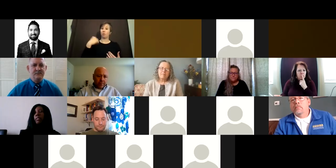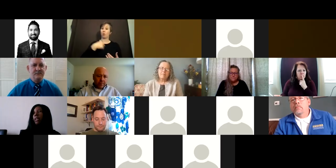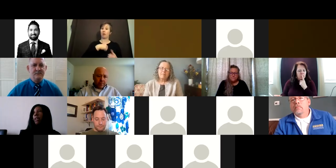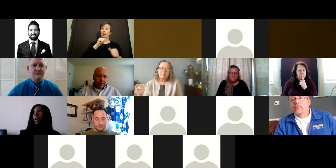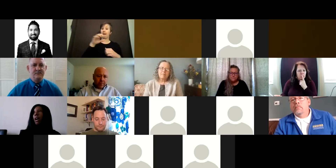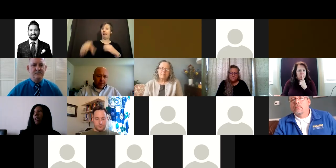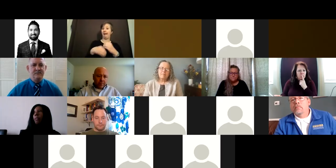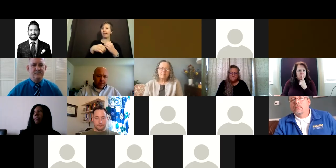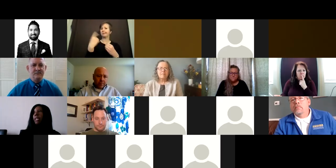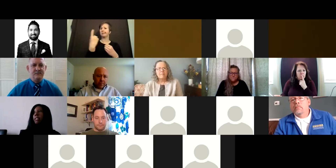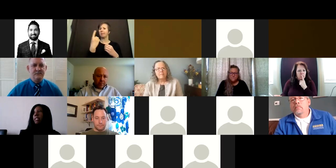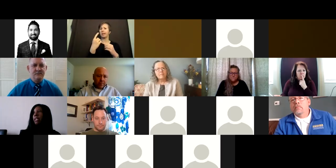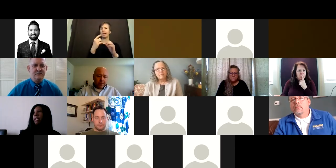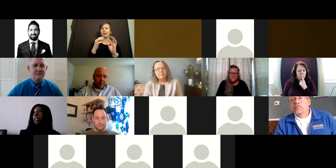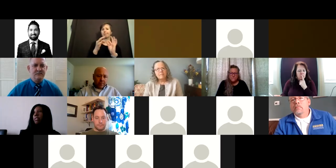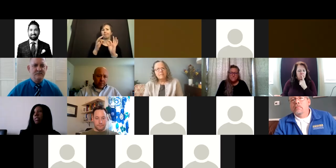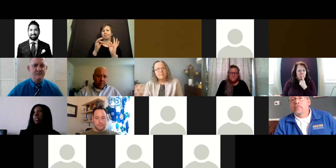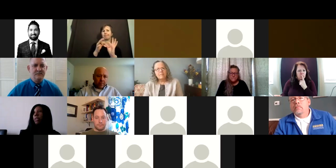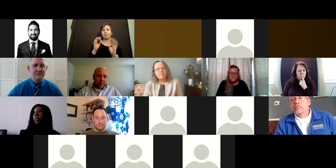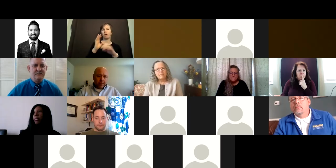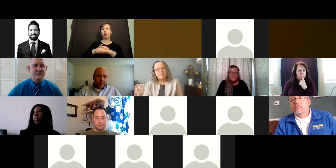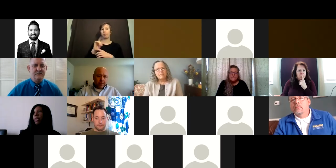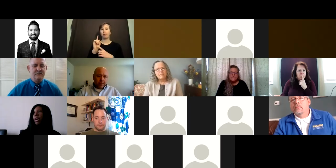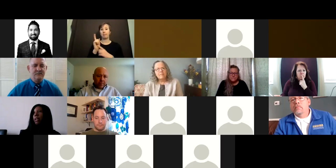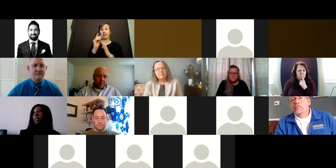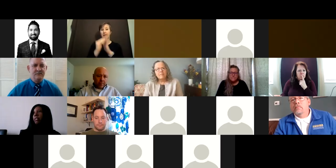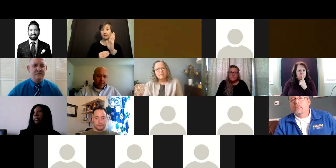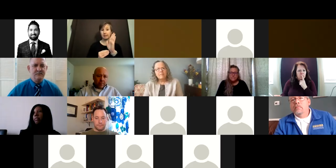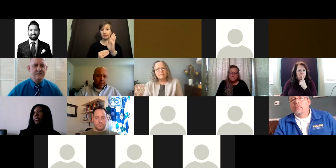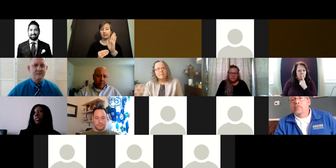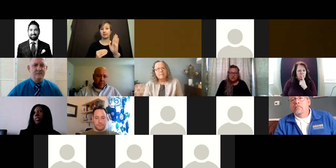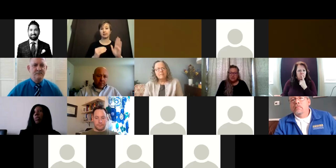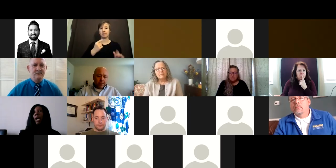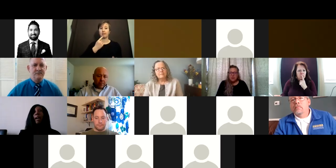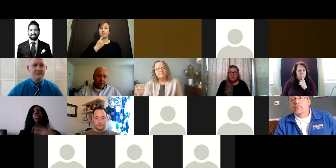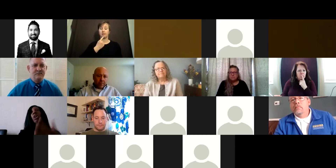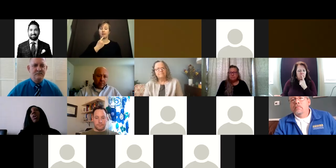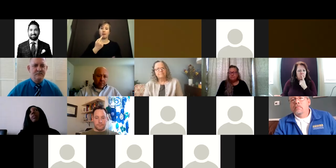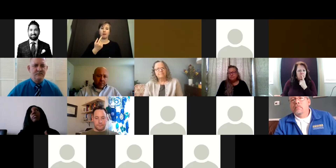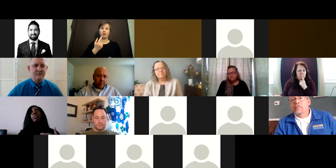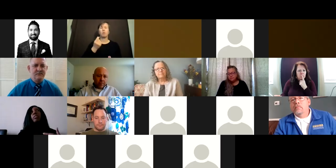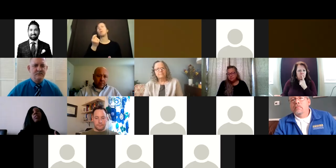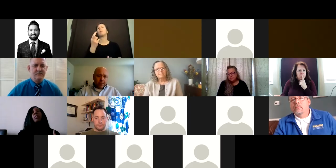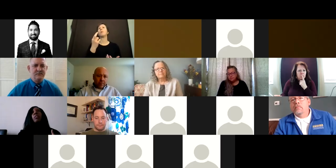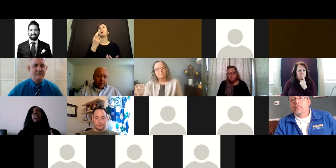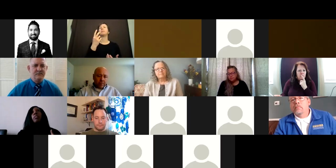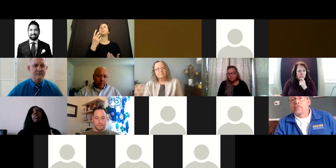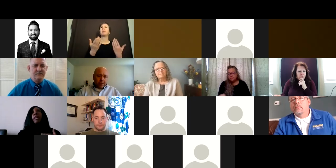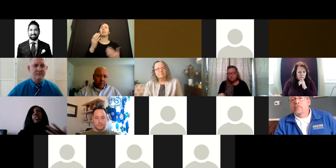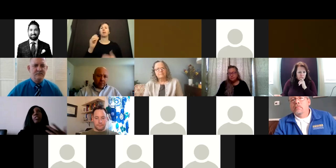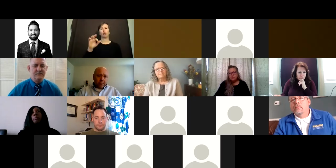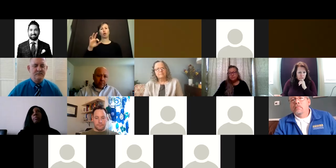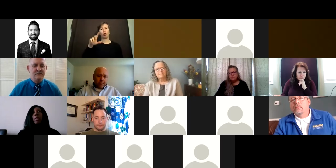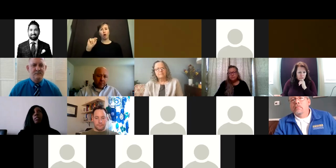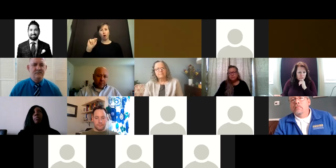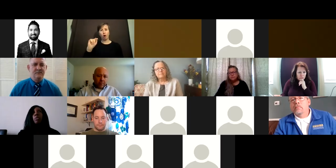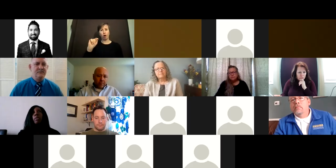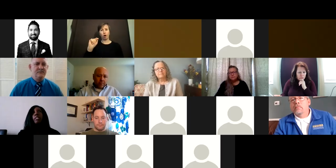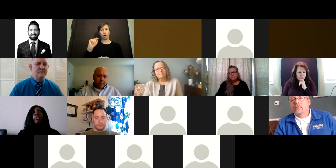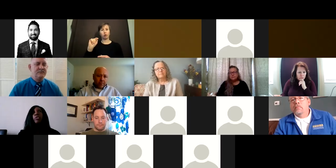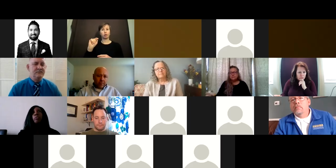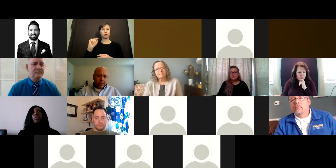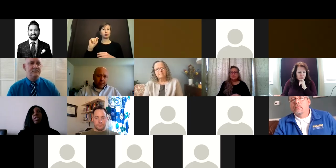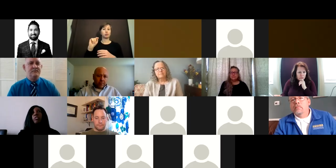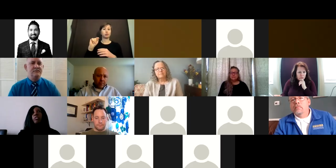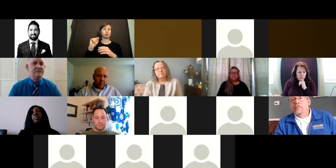minutes that says, you know, or have the CART transcript available and